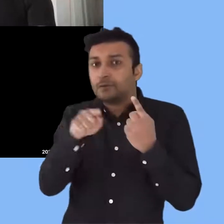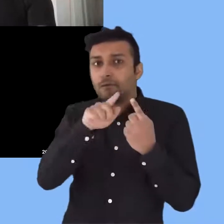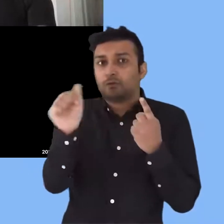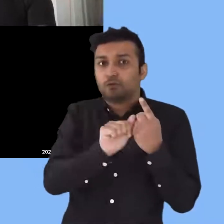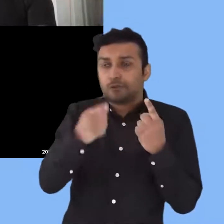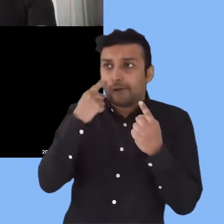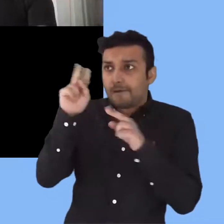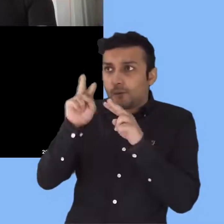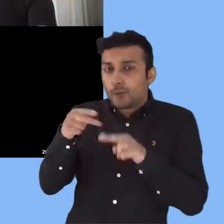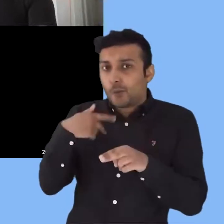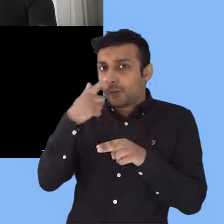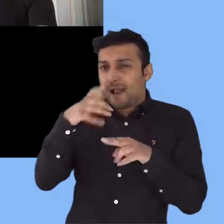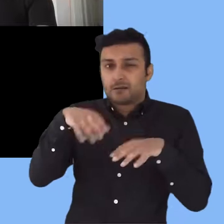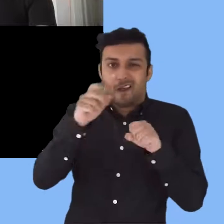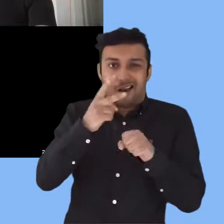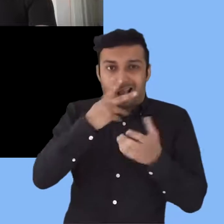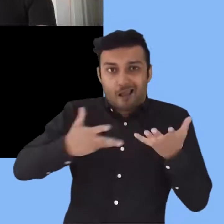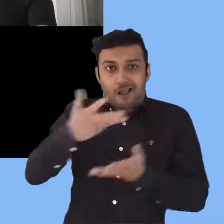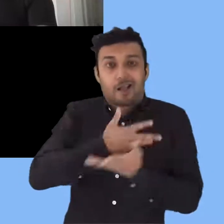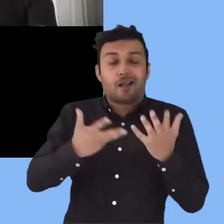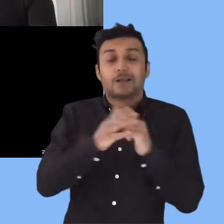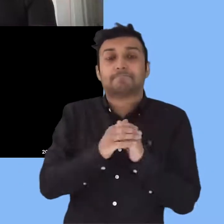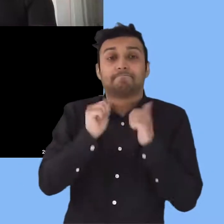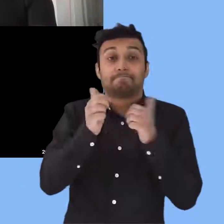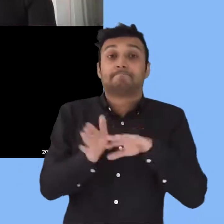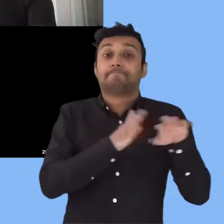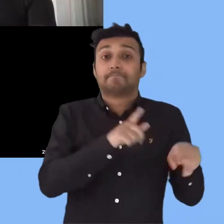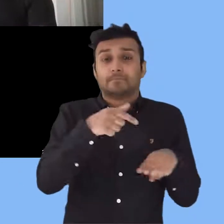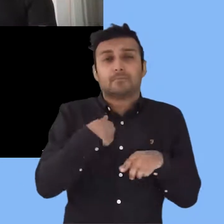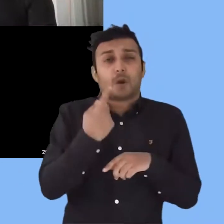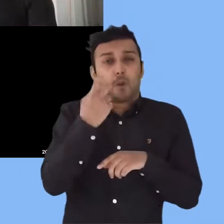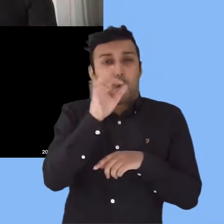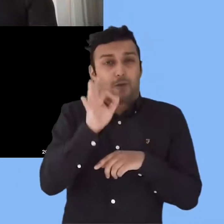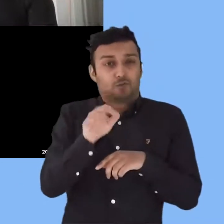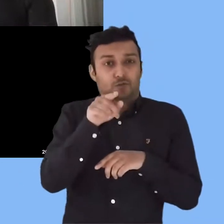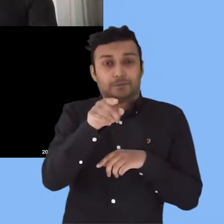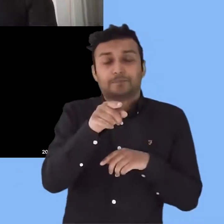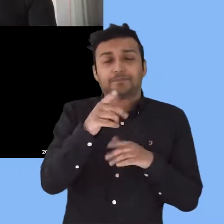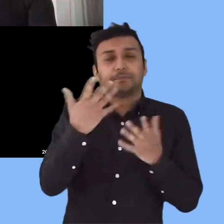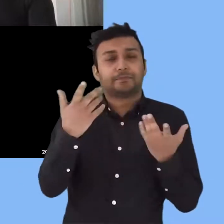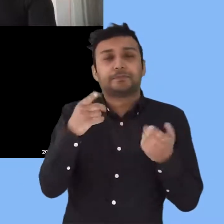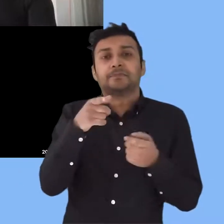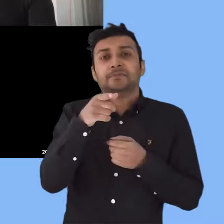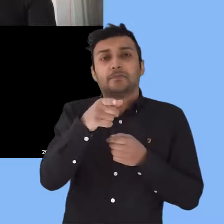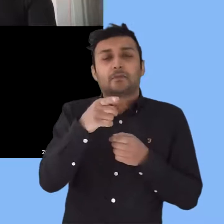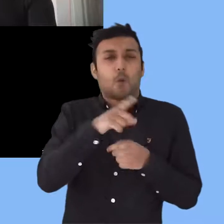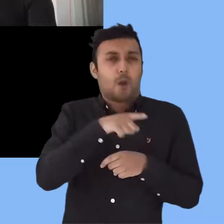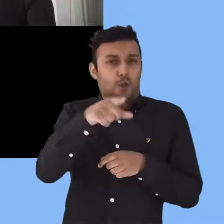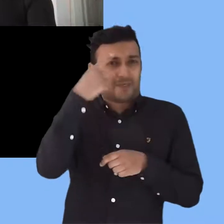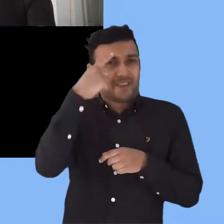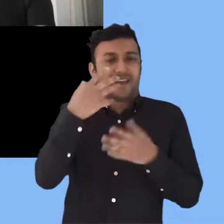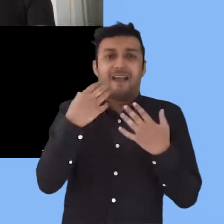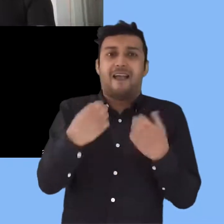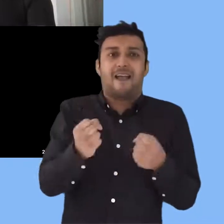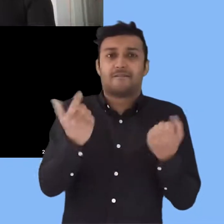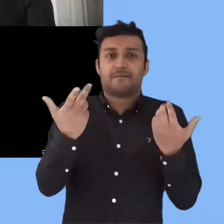together. Shaddai, a question that was sent through was, why do you think there is such a disparity